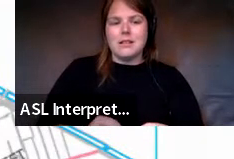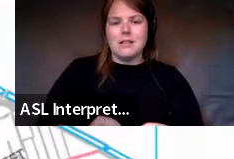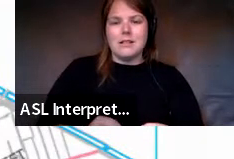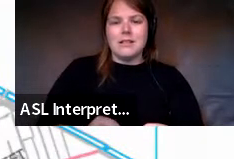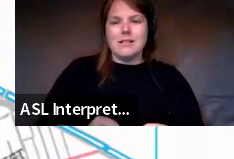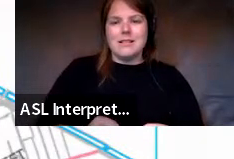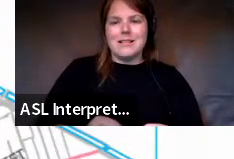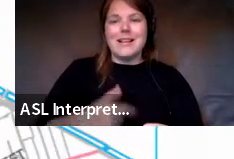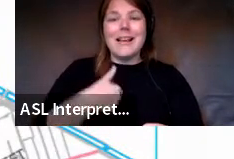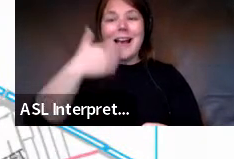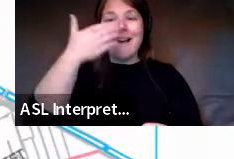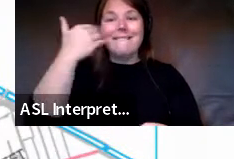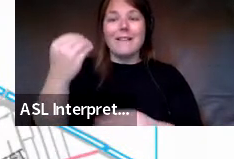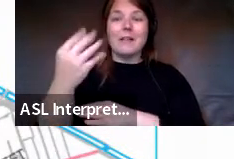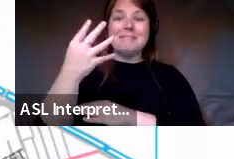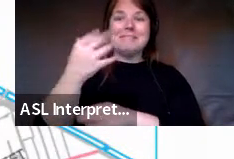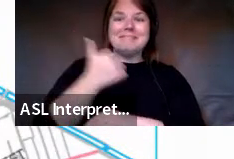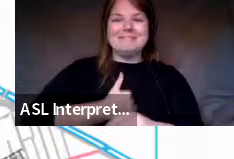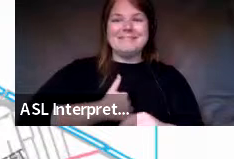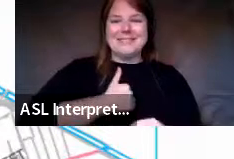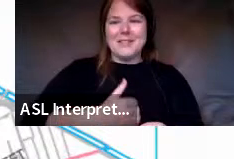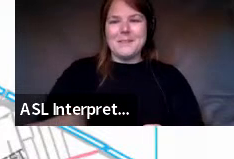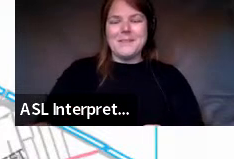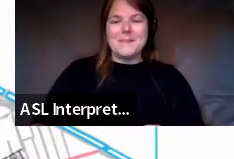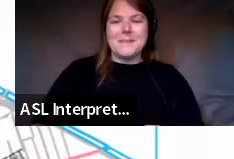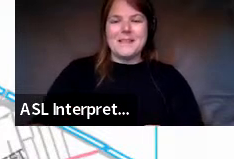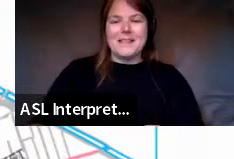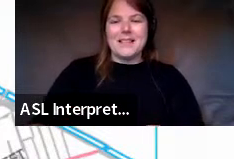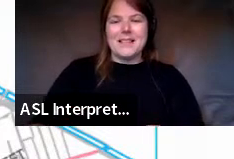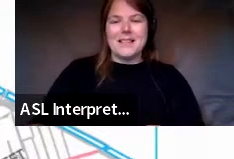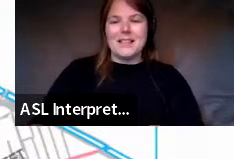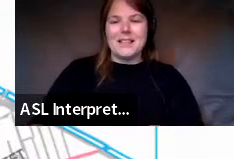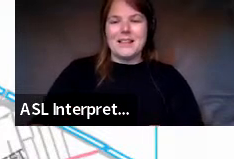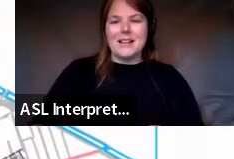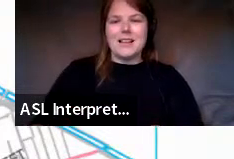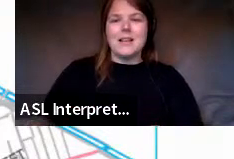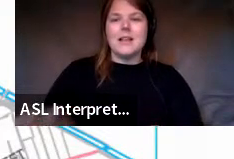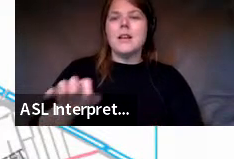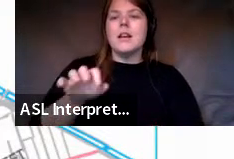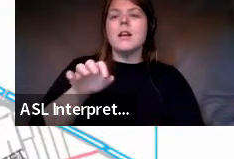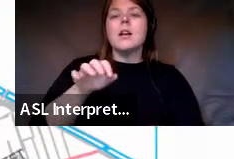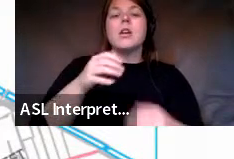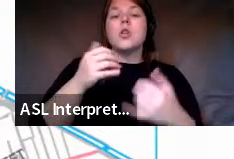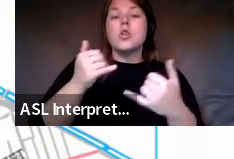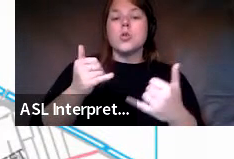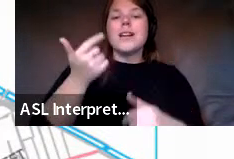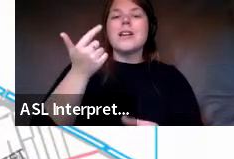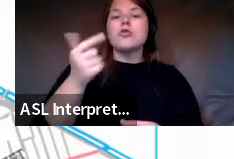I forgot to turn on my camera. I apologize. So we're looking at the green